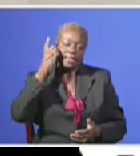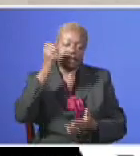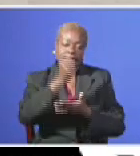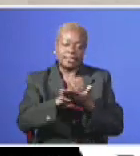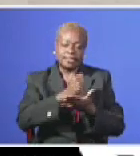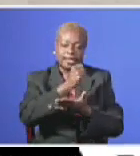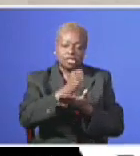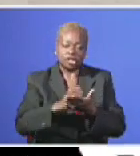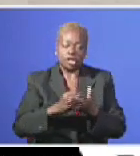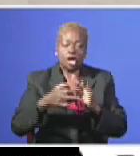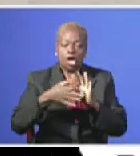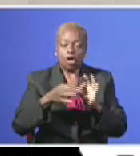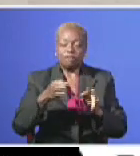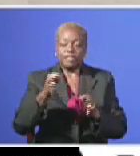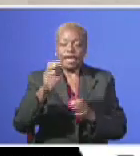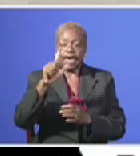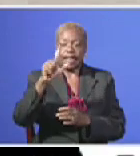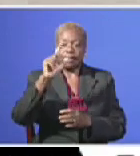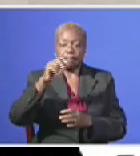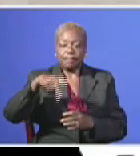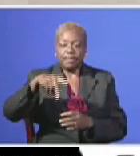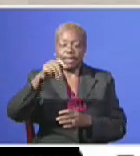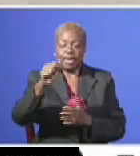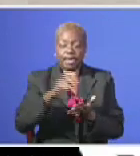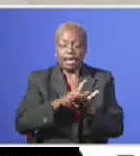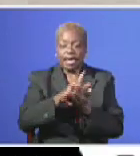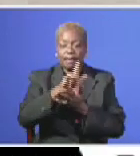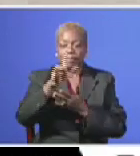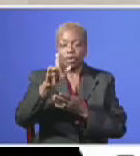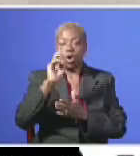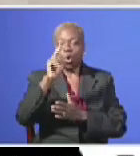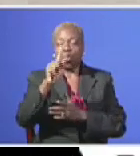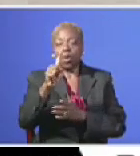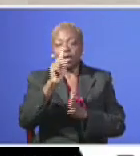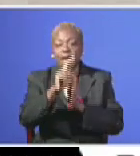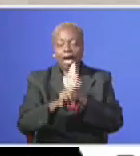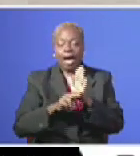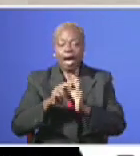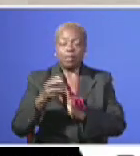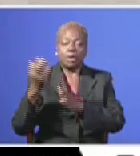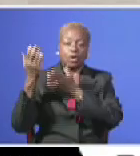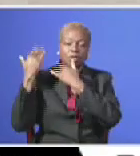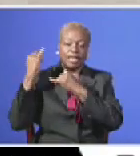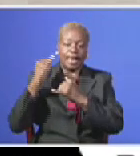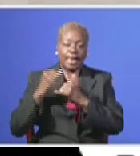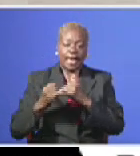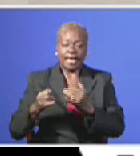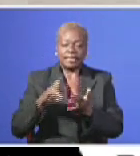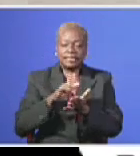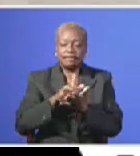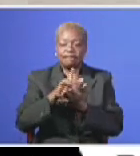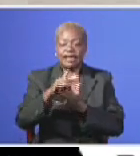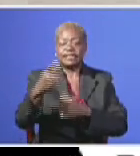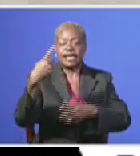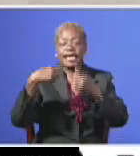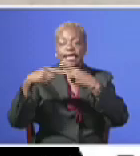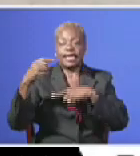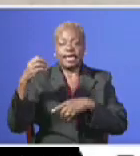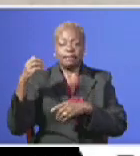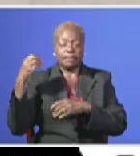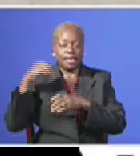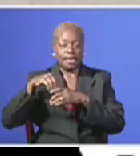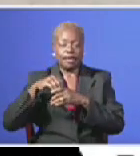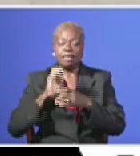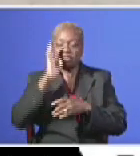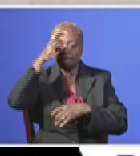Pinling International Airport. Roughly an hour ago, the last domestic flight would have come in. That would have been a Flamingo Air flight, bringing several